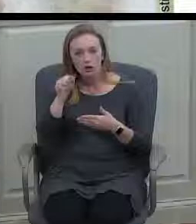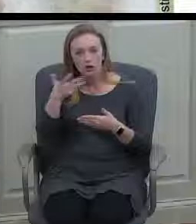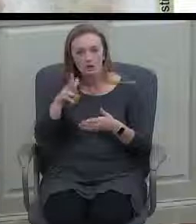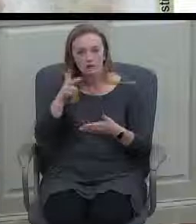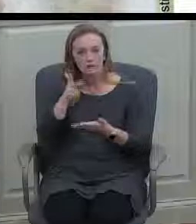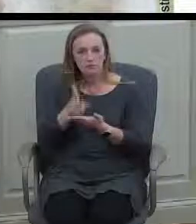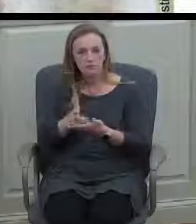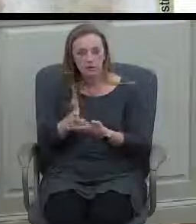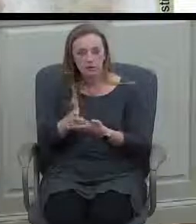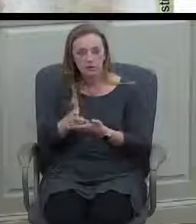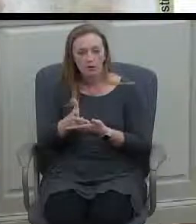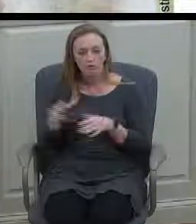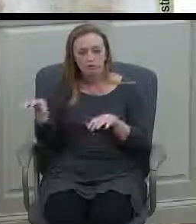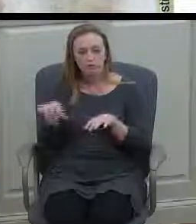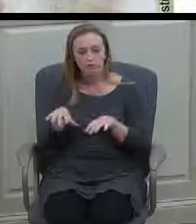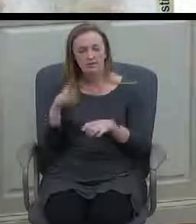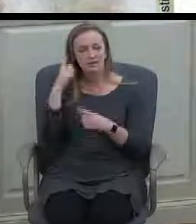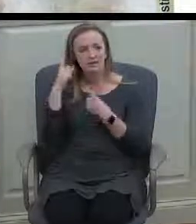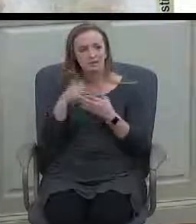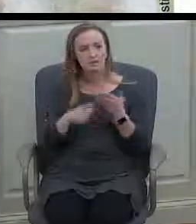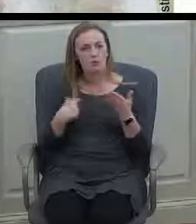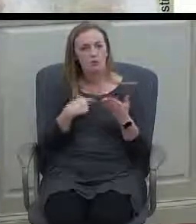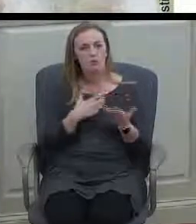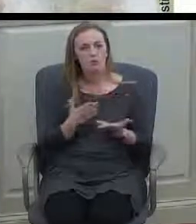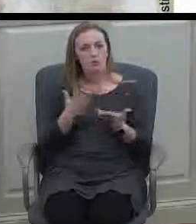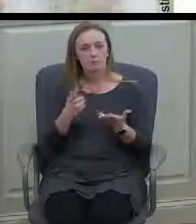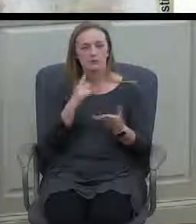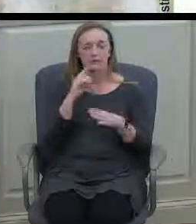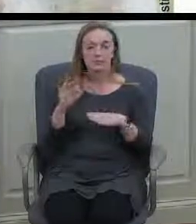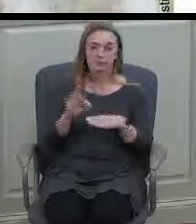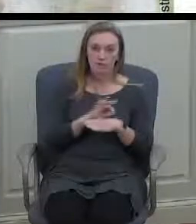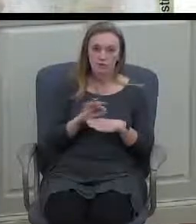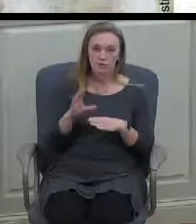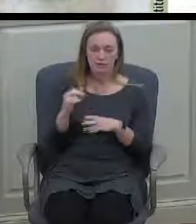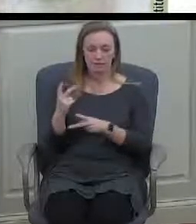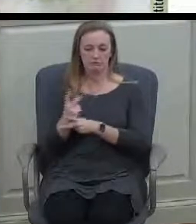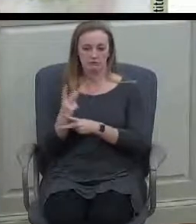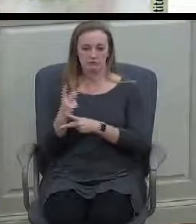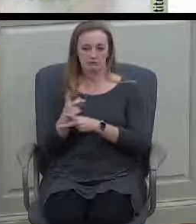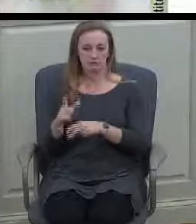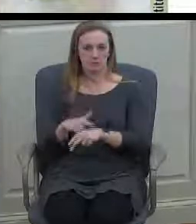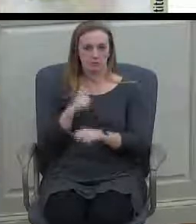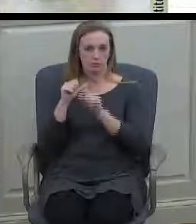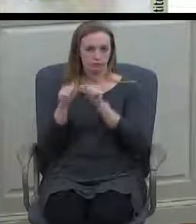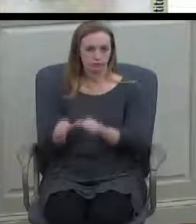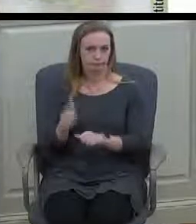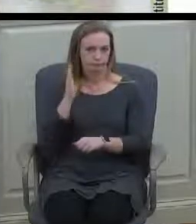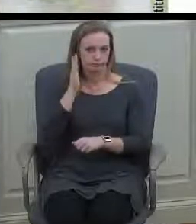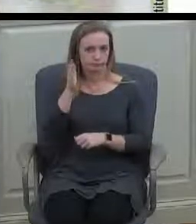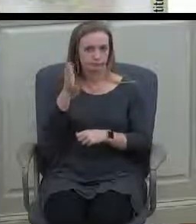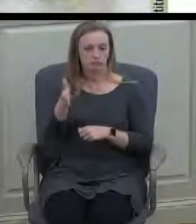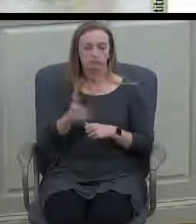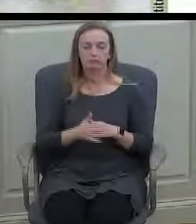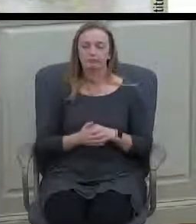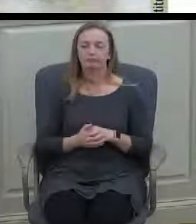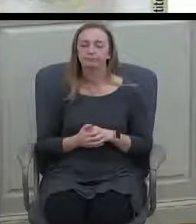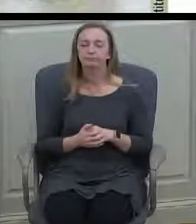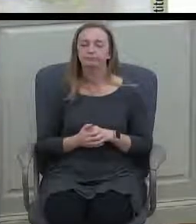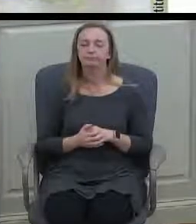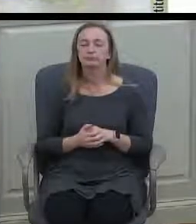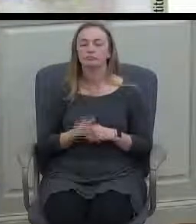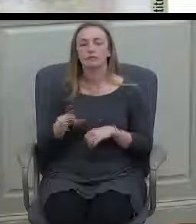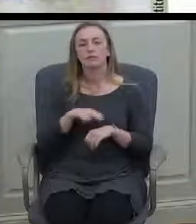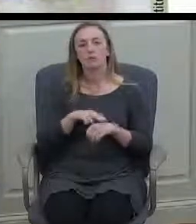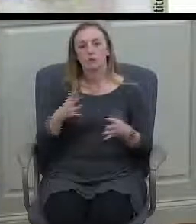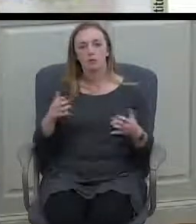through what we propose is functional and maintainable long term. And of course, we wanted to make